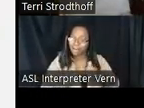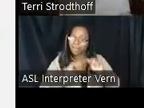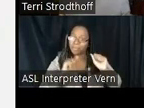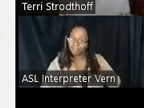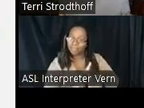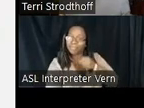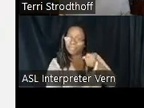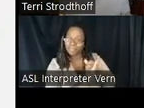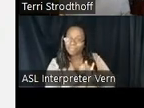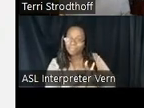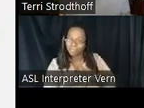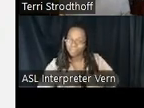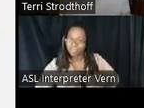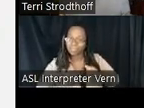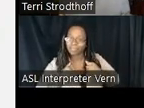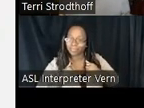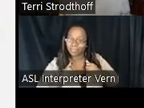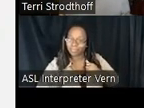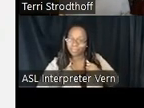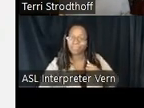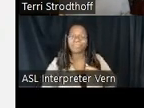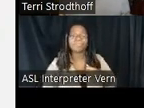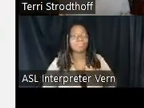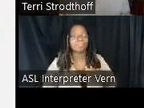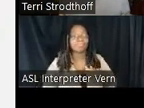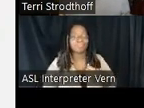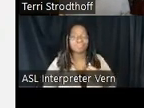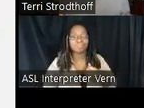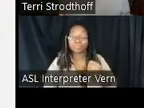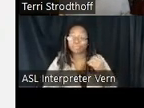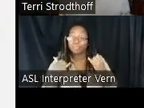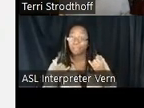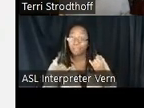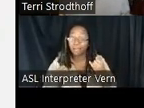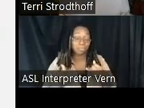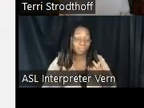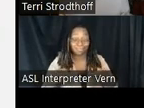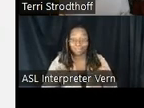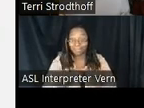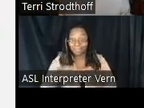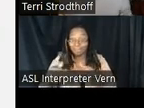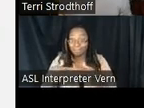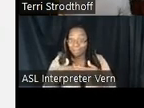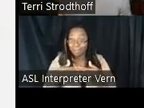lives. And we think about the same baby landing in both environments,